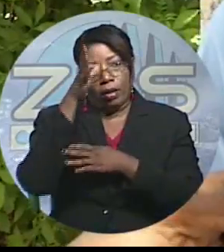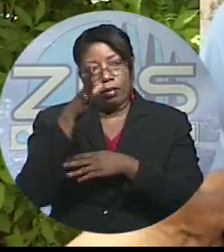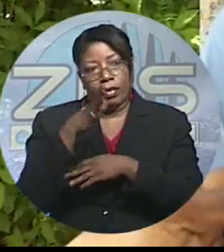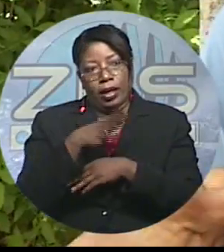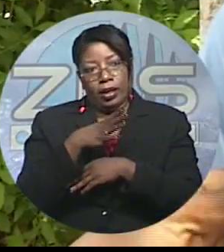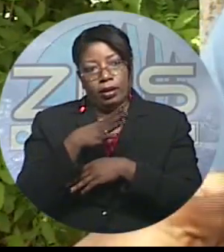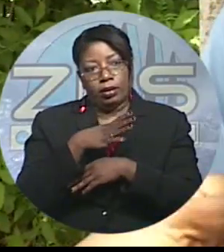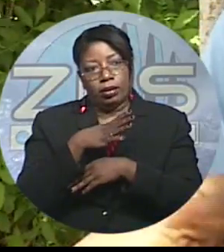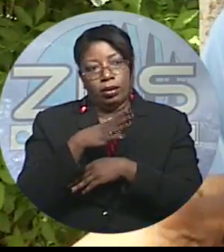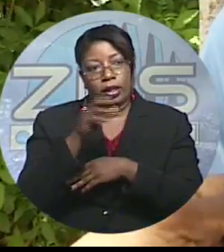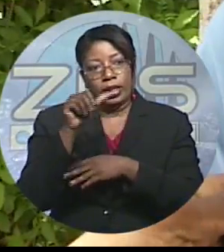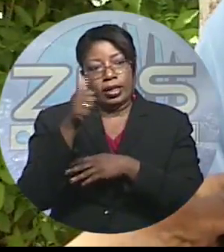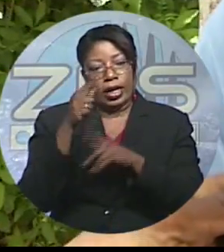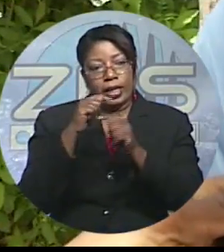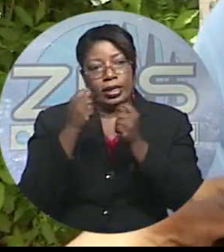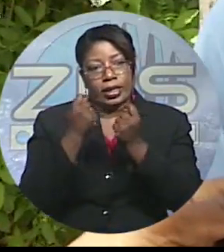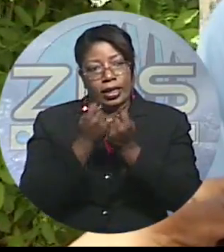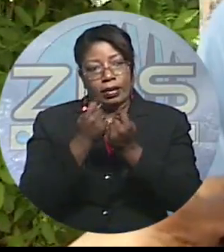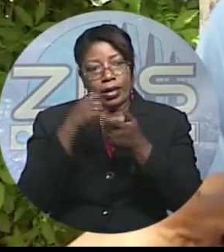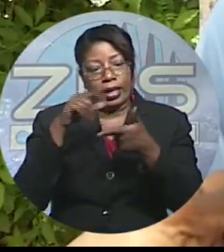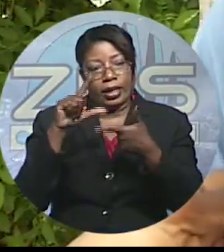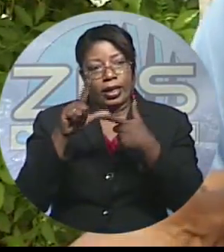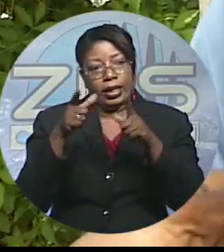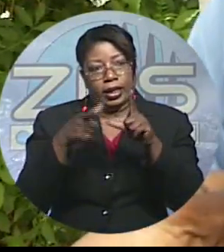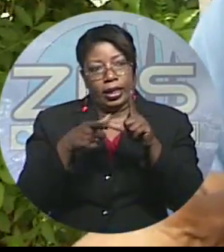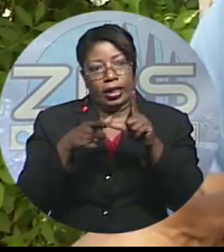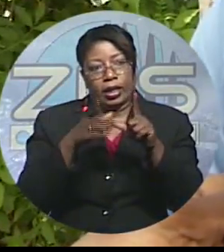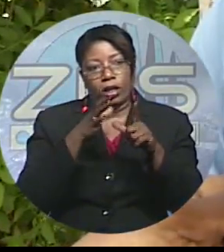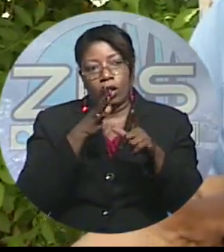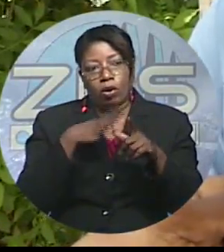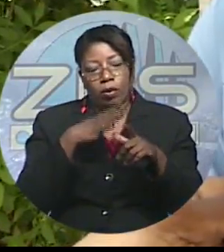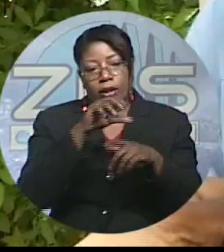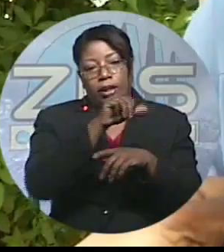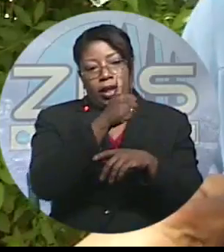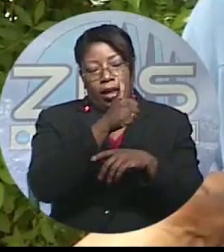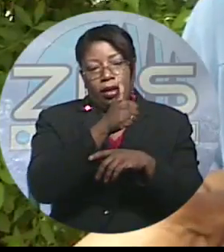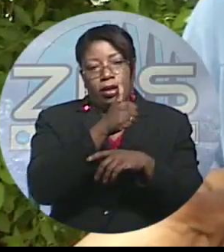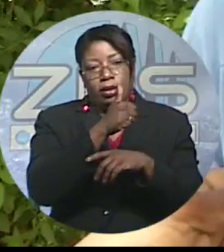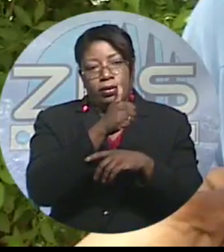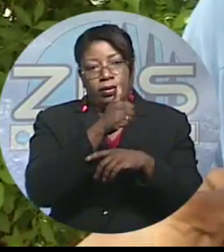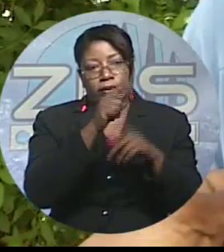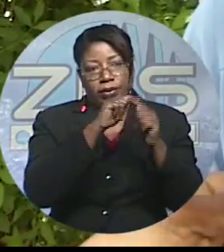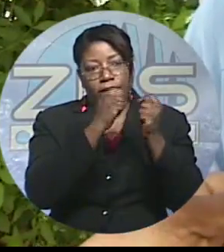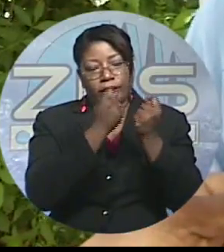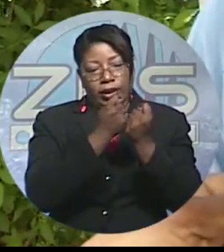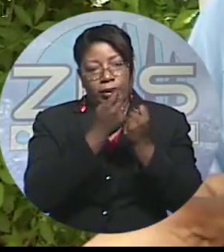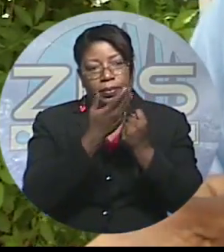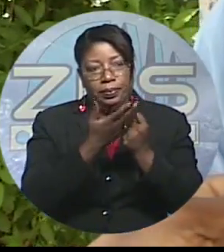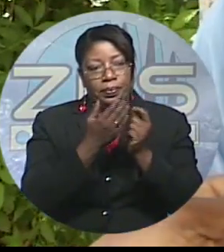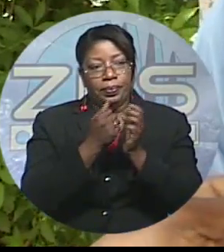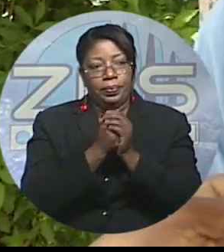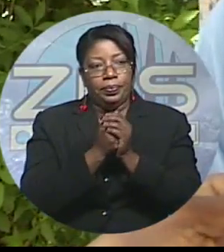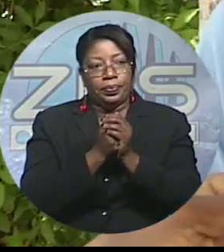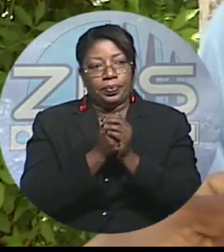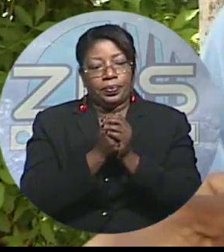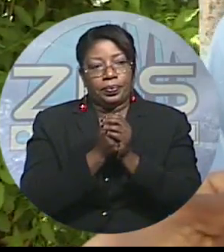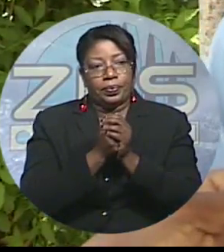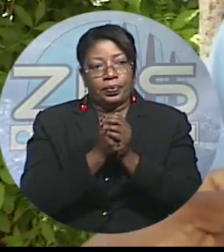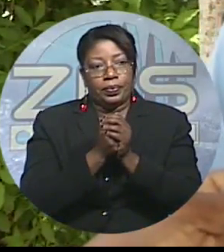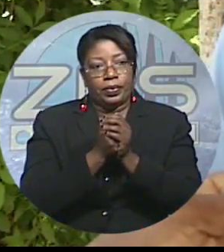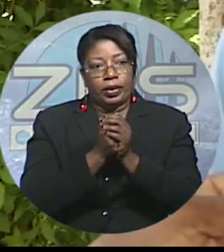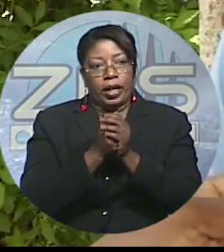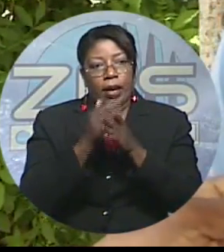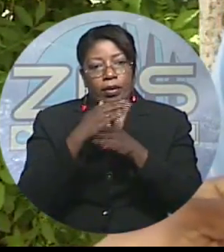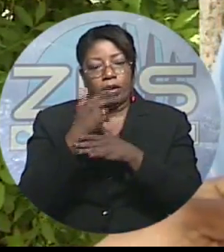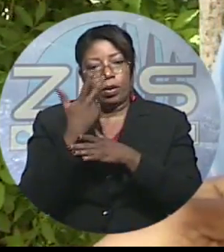10 teams that are in the league, women's side again, another 10 teams, and pretty much